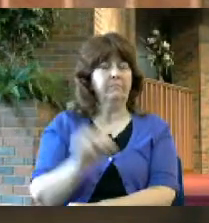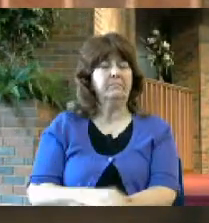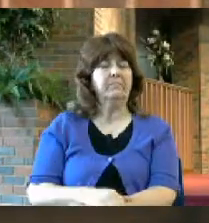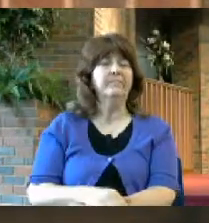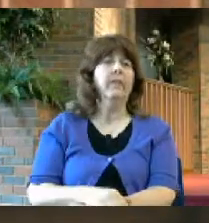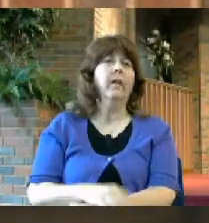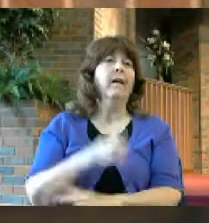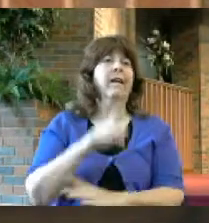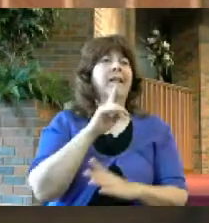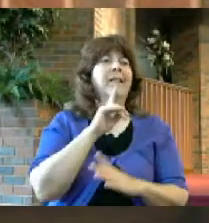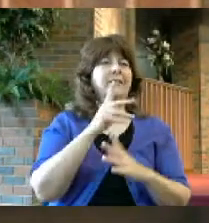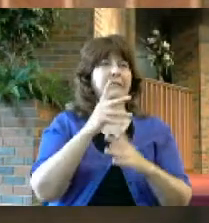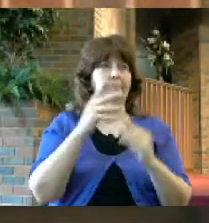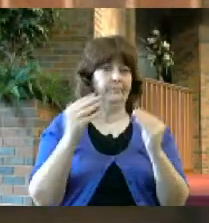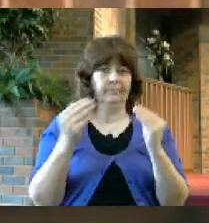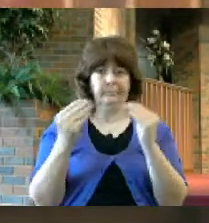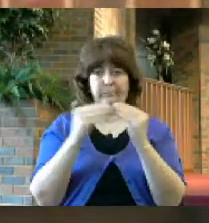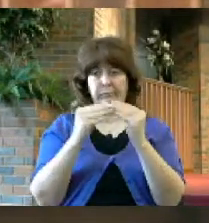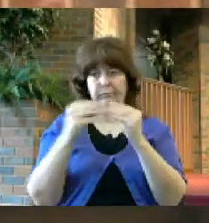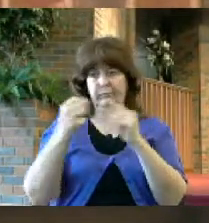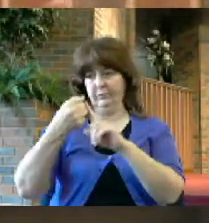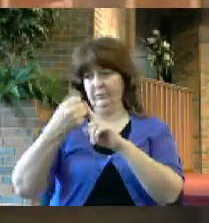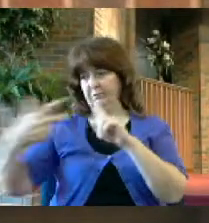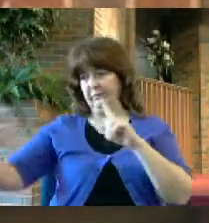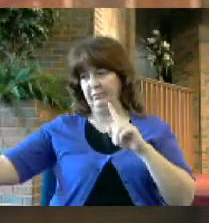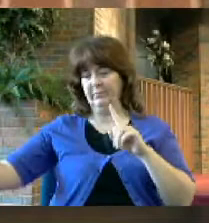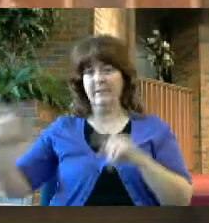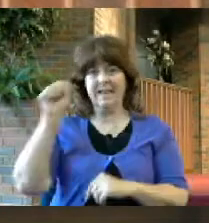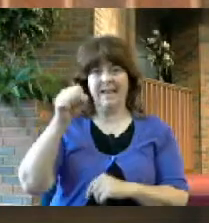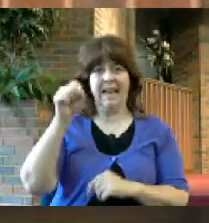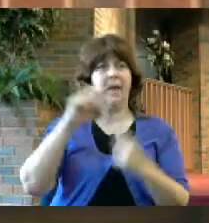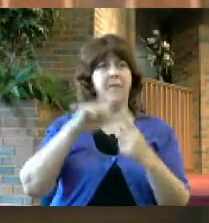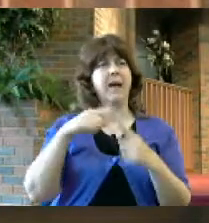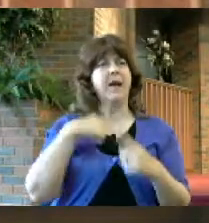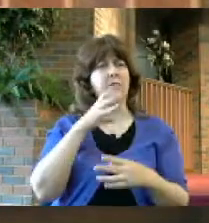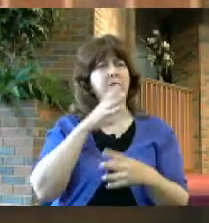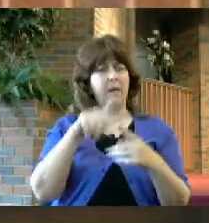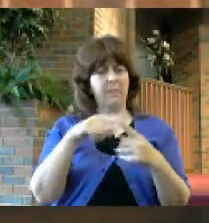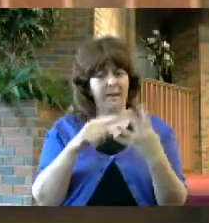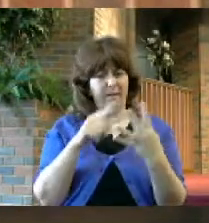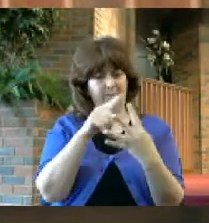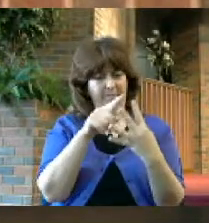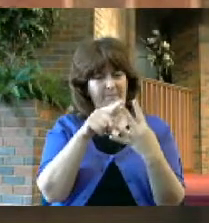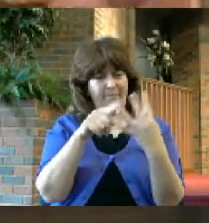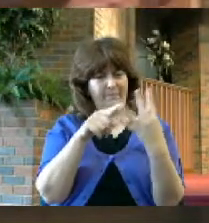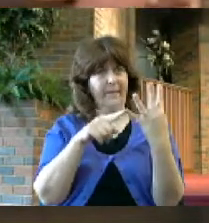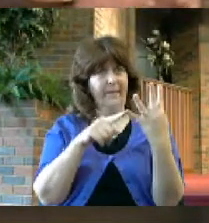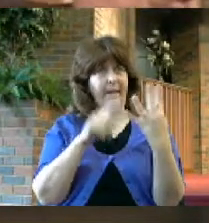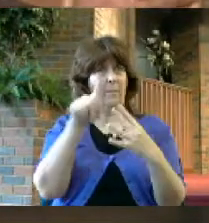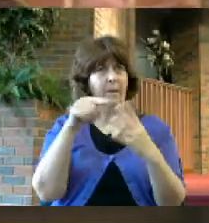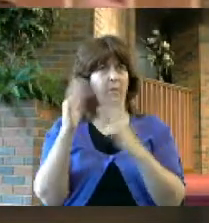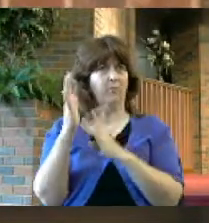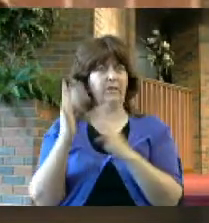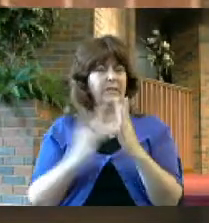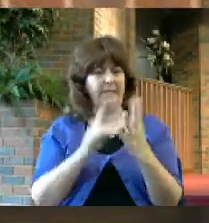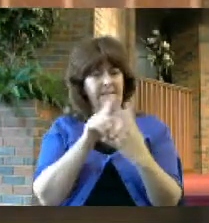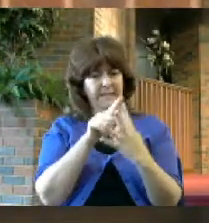Because Peter describes at least four qualities about Jesus that are